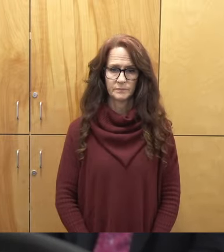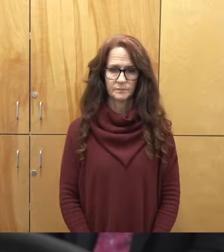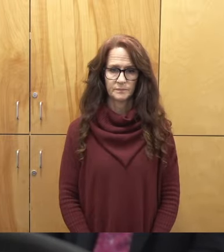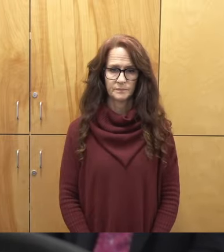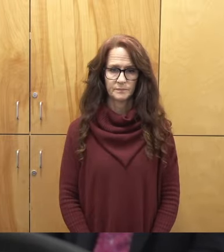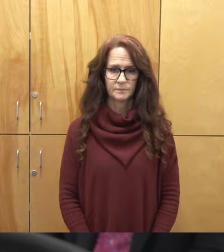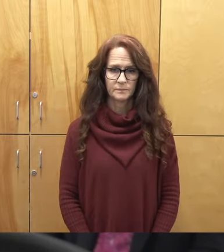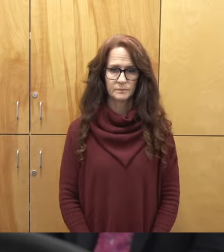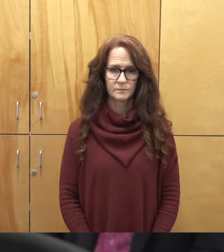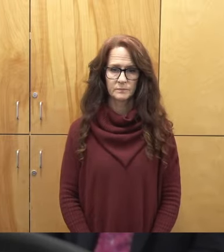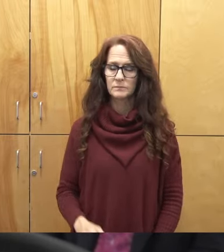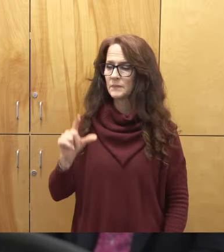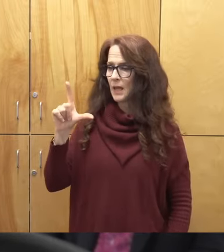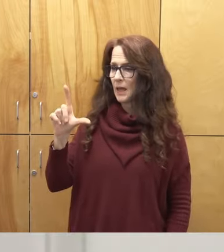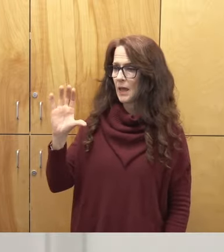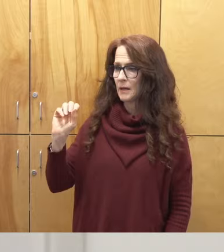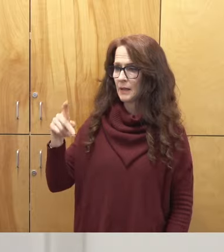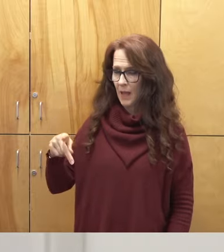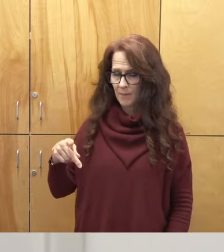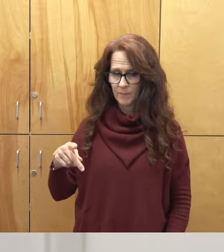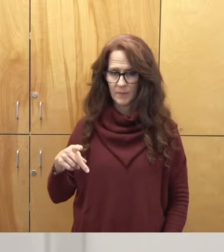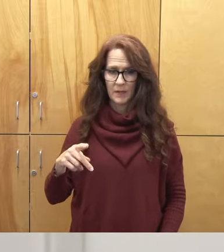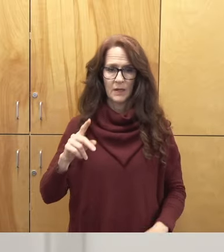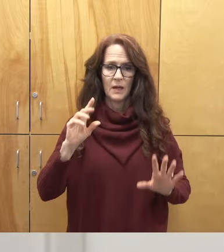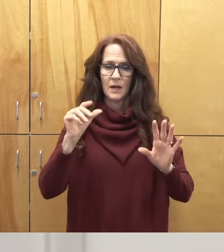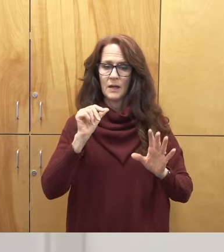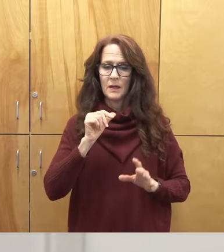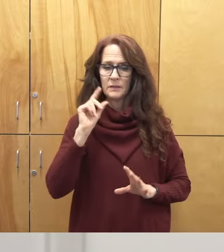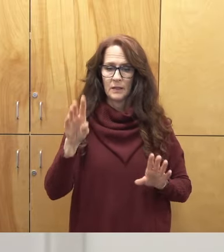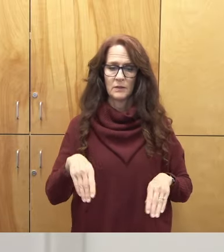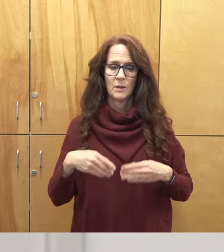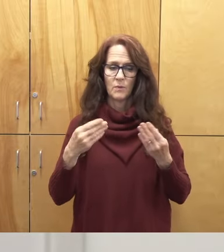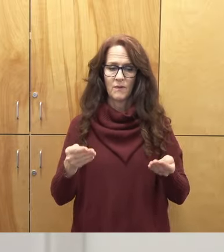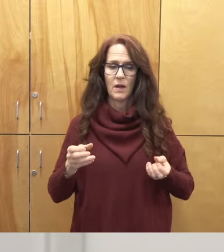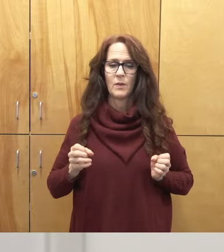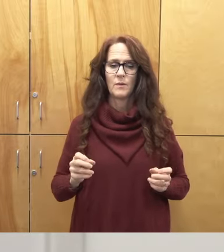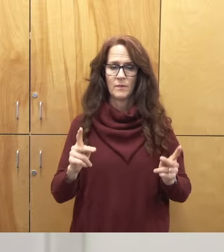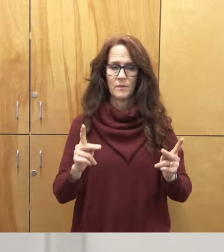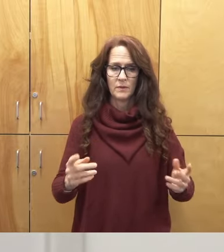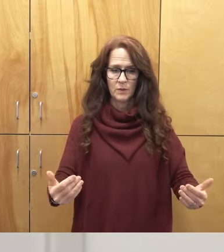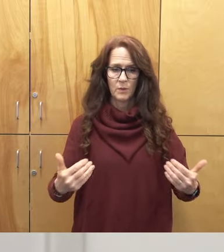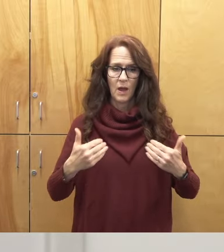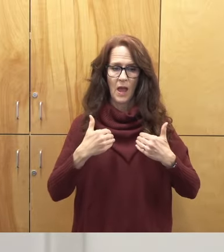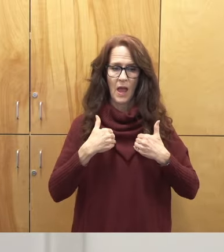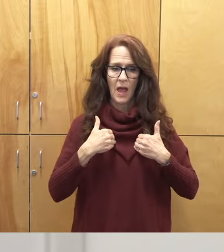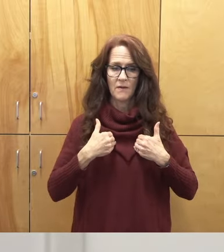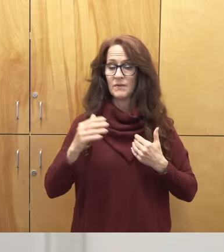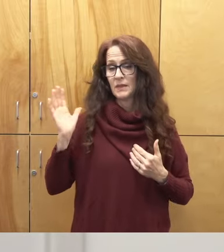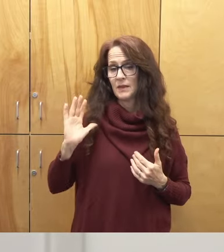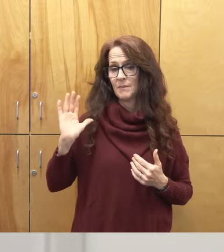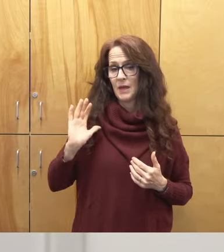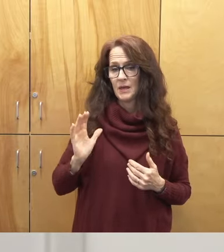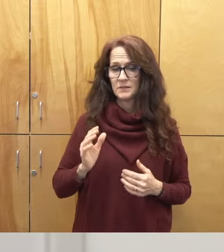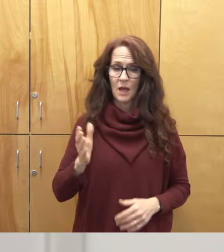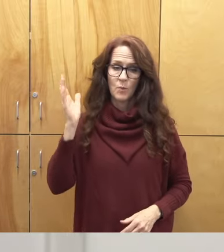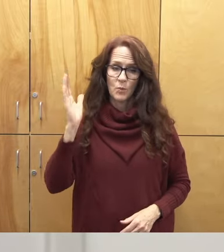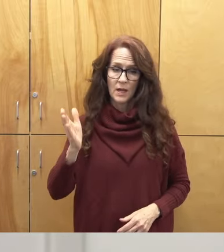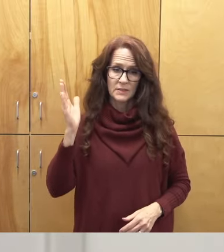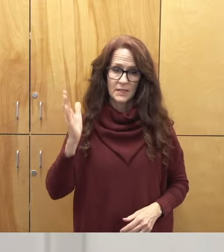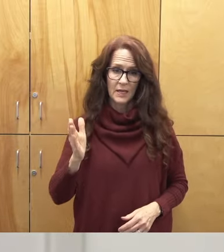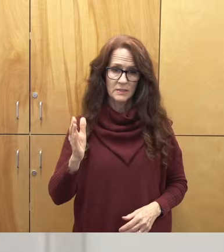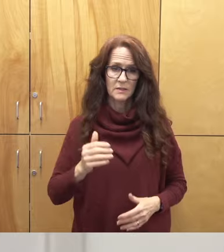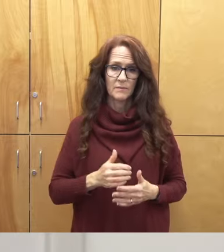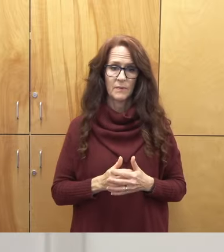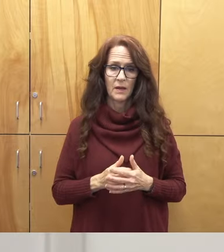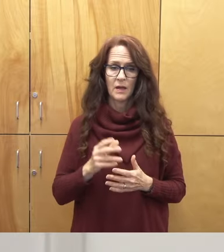What the LCAP also doesn't provide the opportunity to do is to have, as has been in the past, a presentation